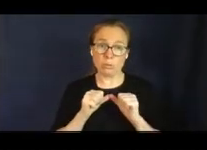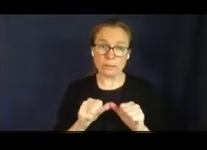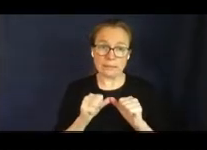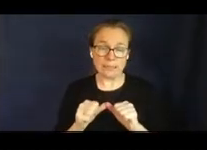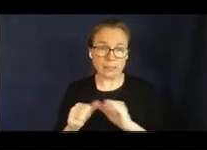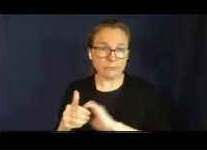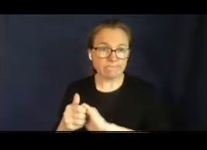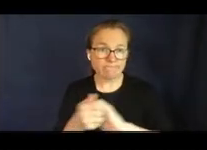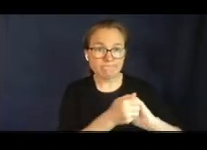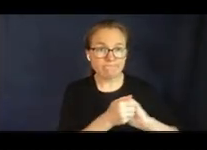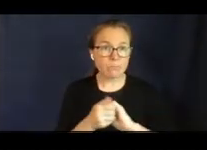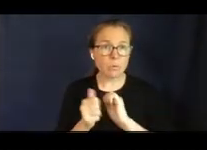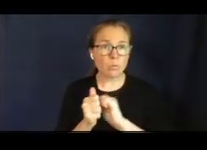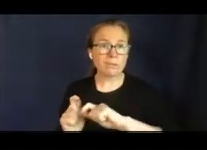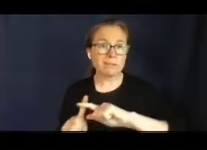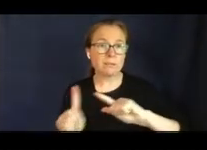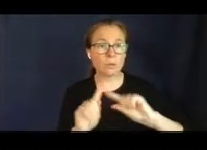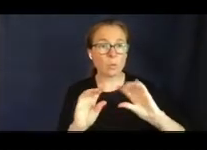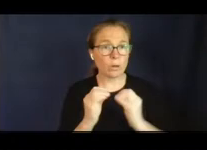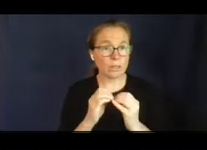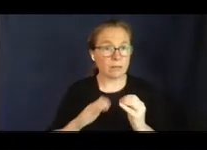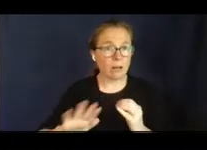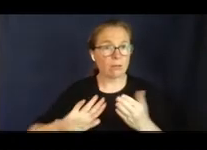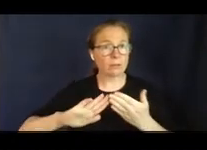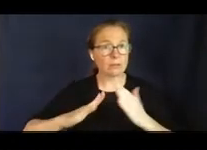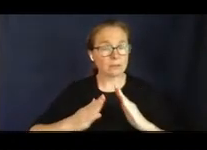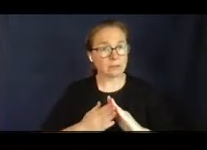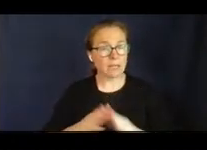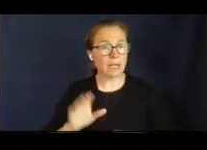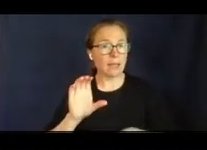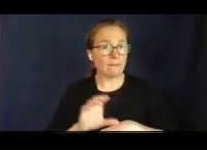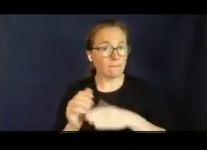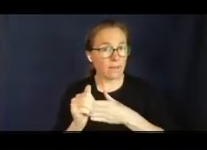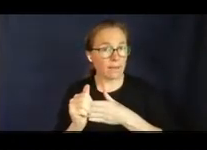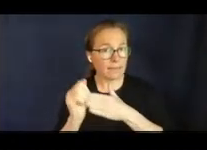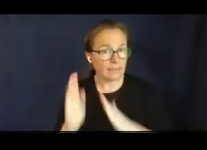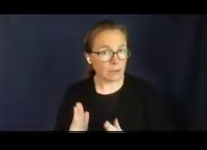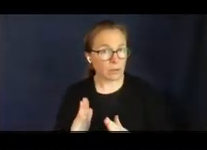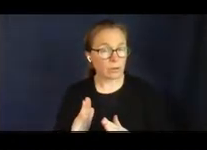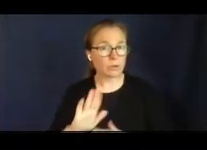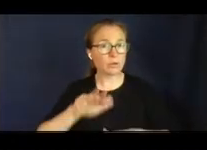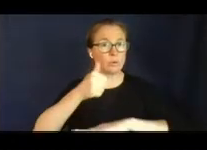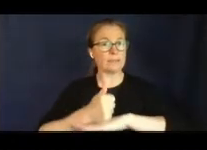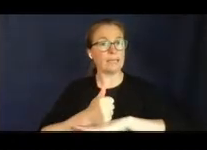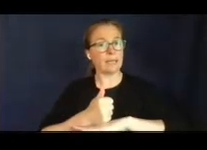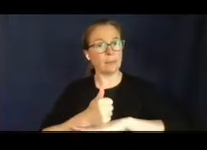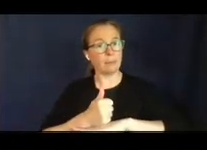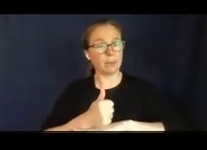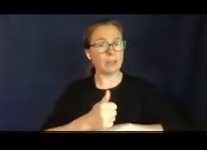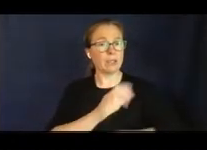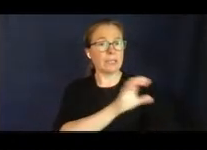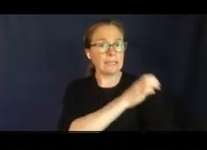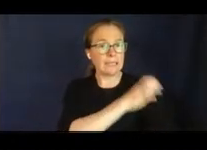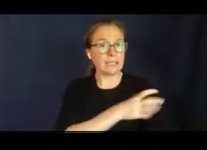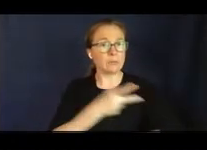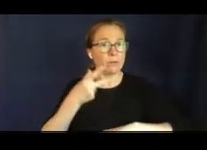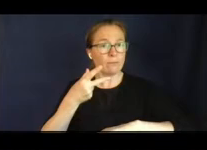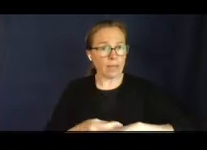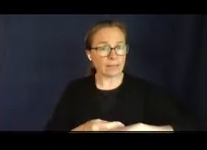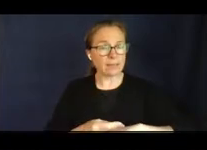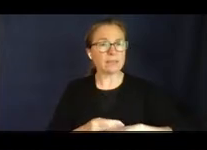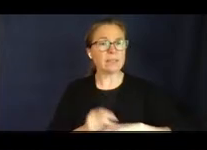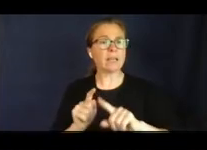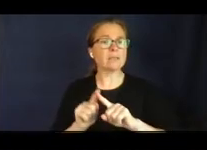community organizations and faith leaders, for example, to help vaccinate difficult to reach and underserved communities.